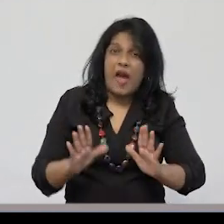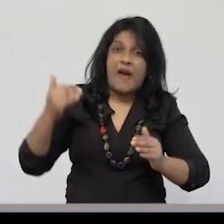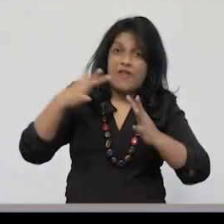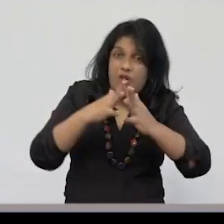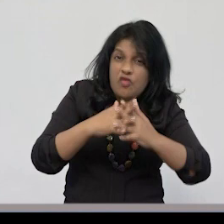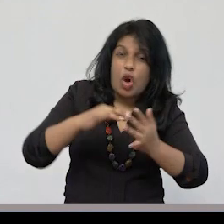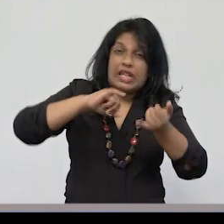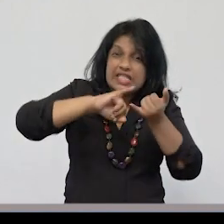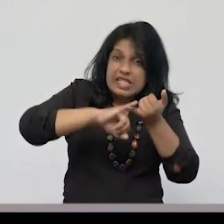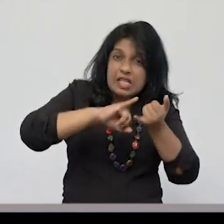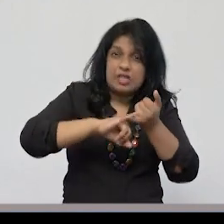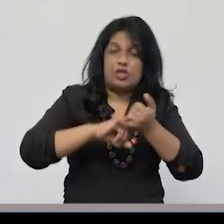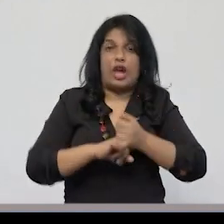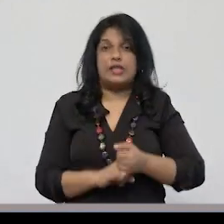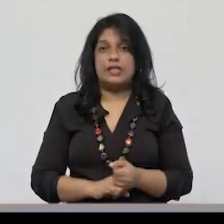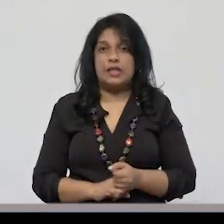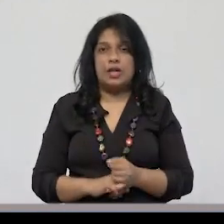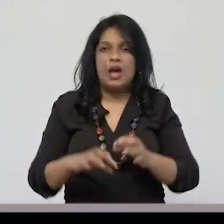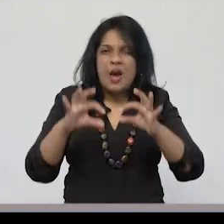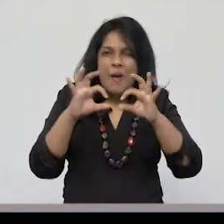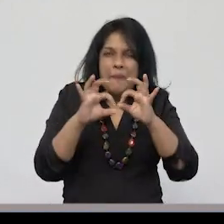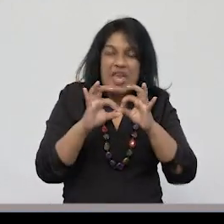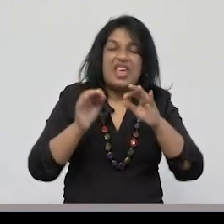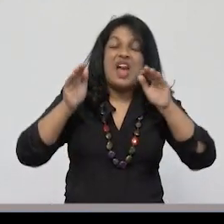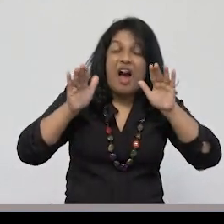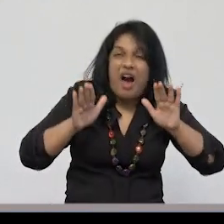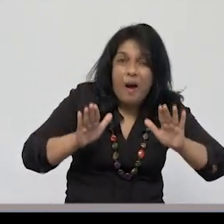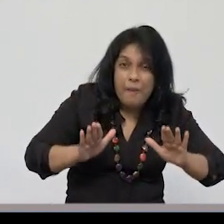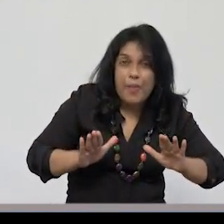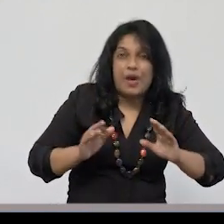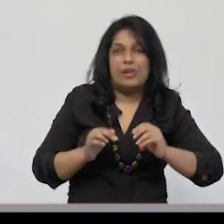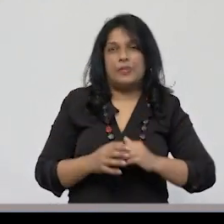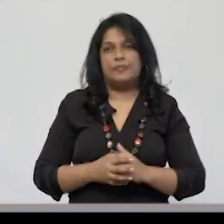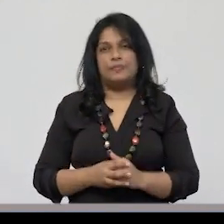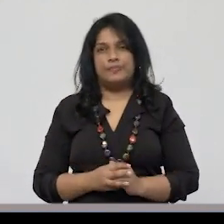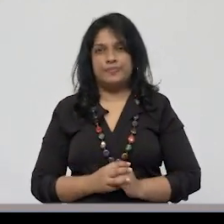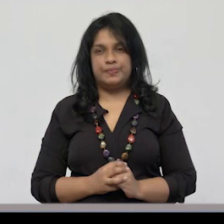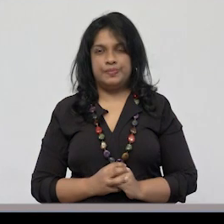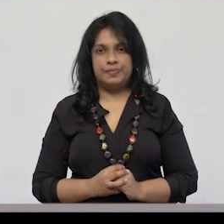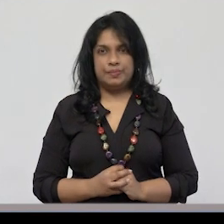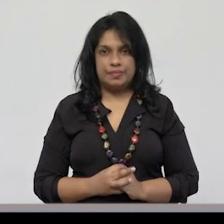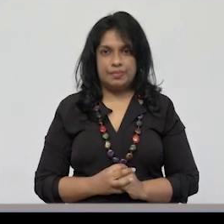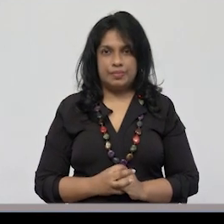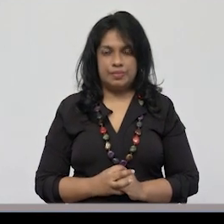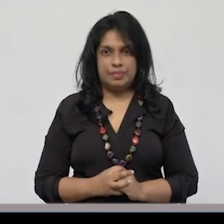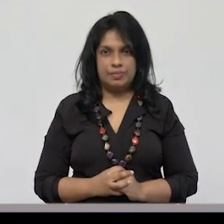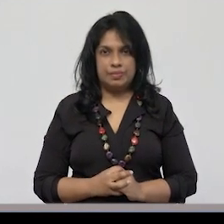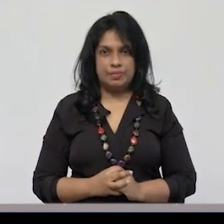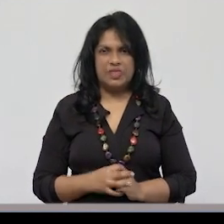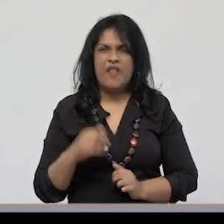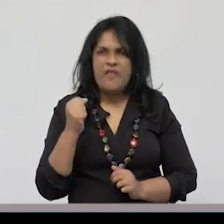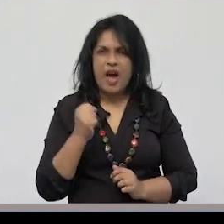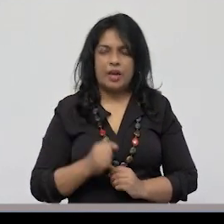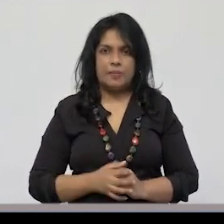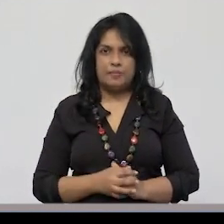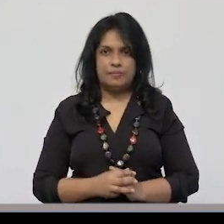pressure. Or he just said, I will teach you time management and goal setting. No, he doesn't. What